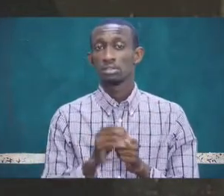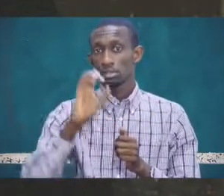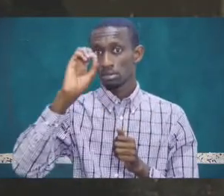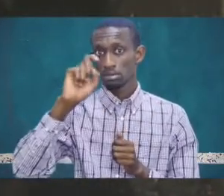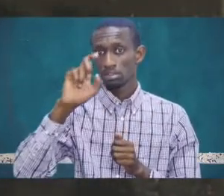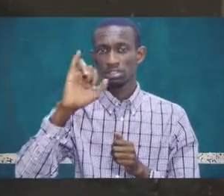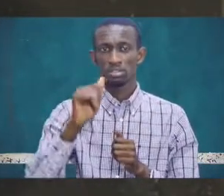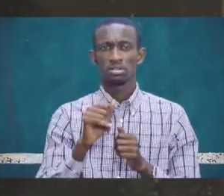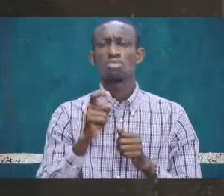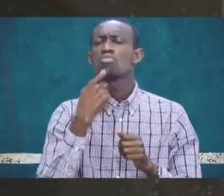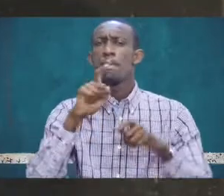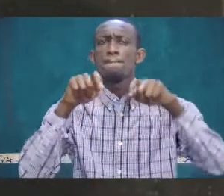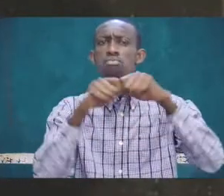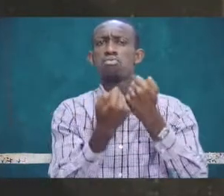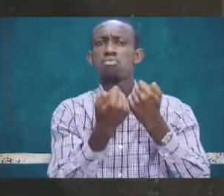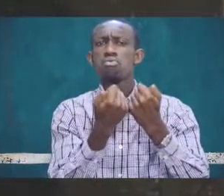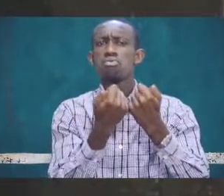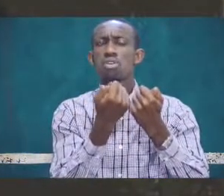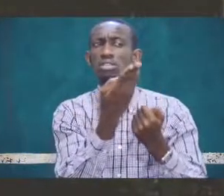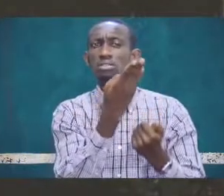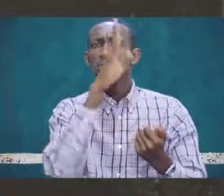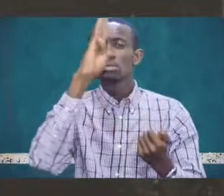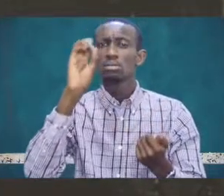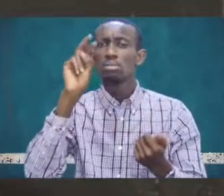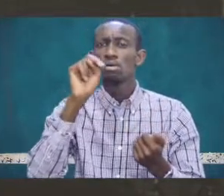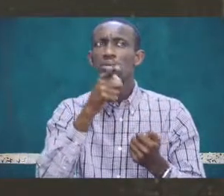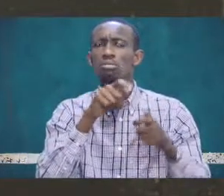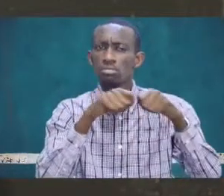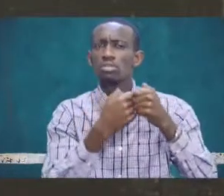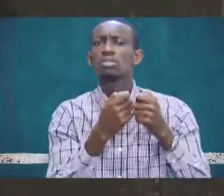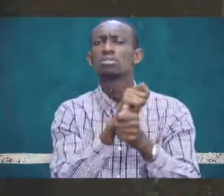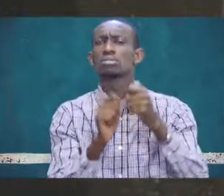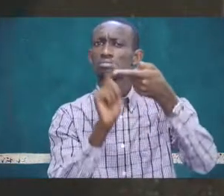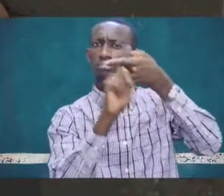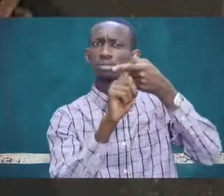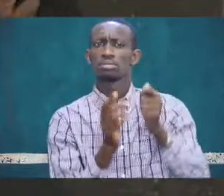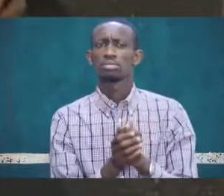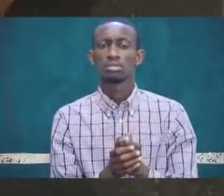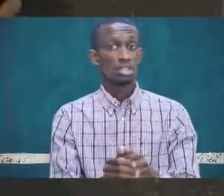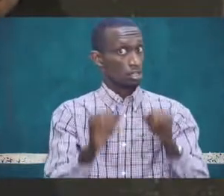break. This bond breaks to neutralize the positive charge. As it breaks,